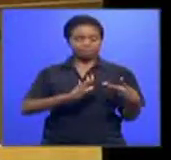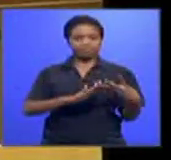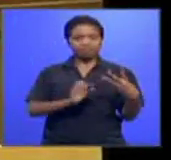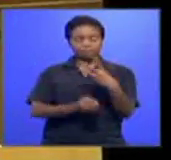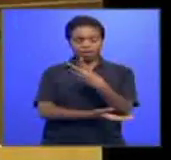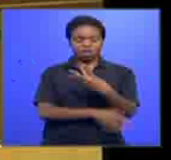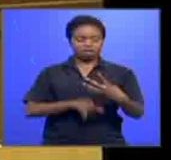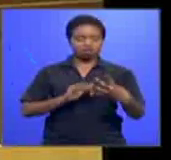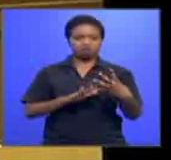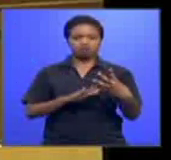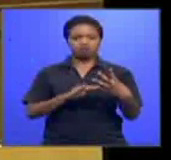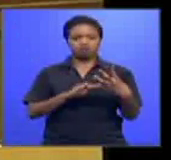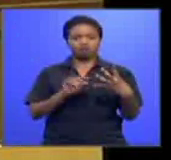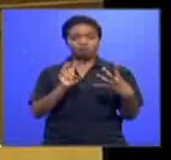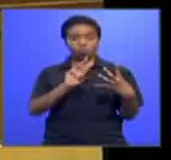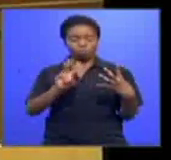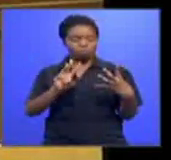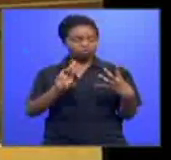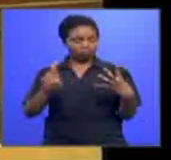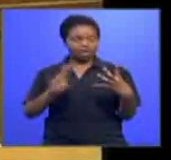Velkom, Klerksdorp,